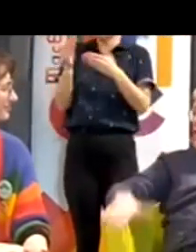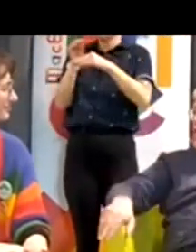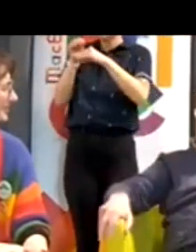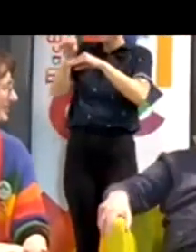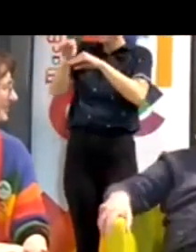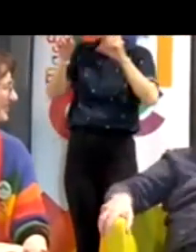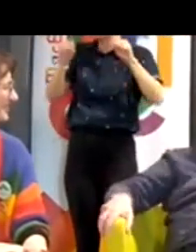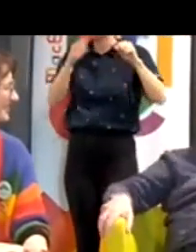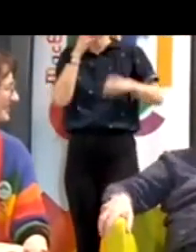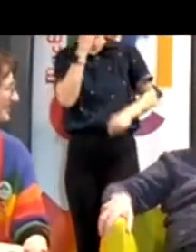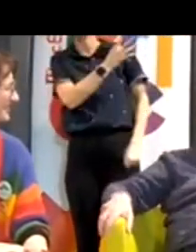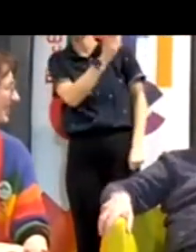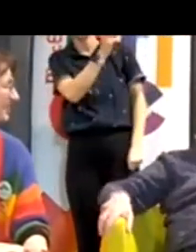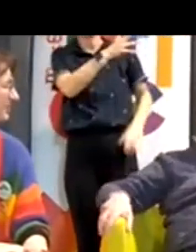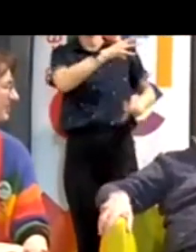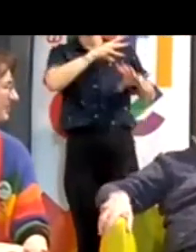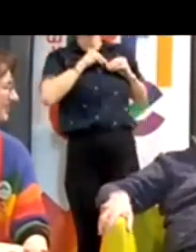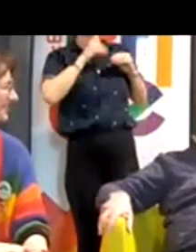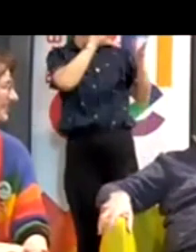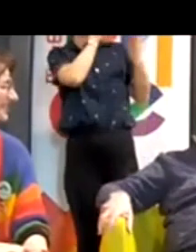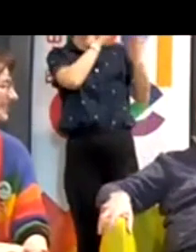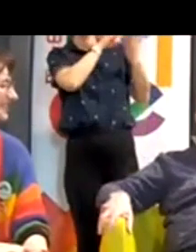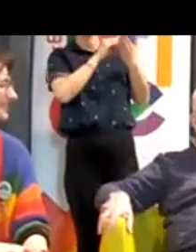ignore or not, as you see fit.